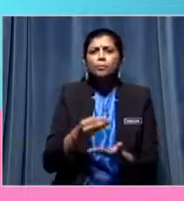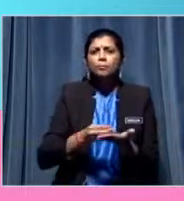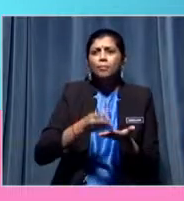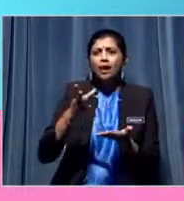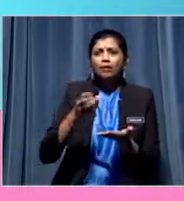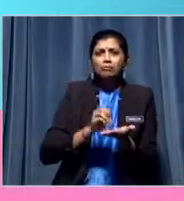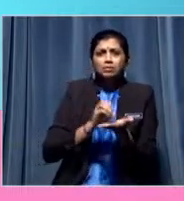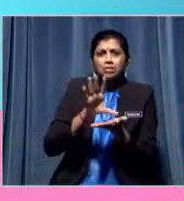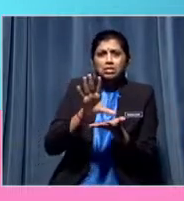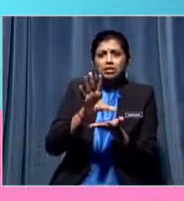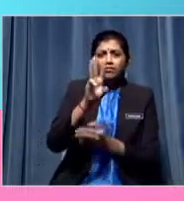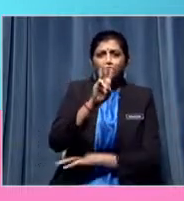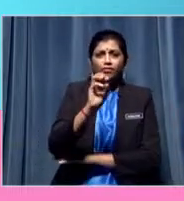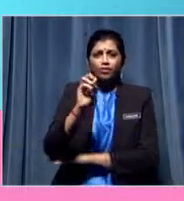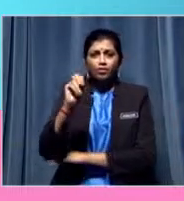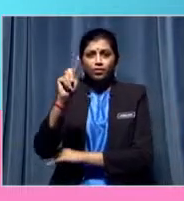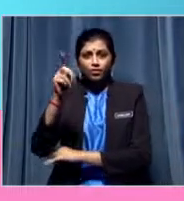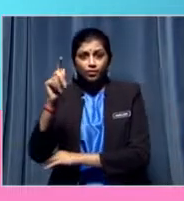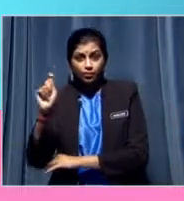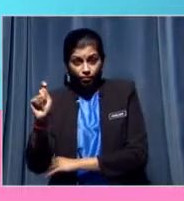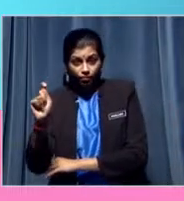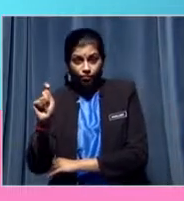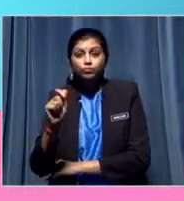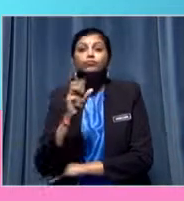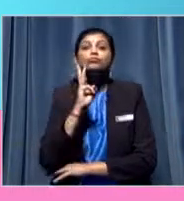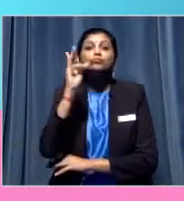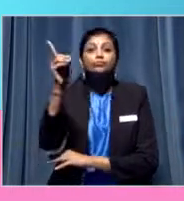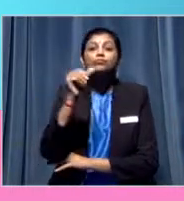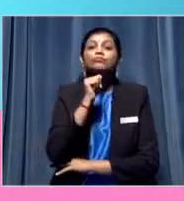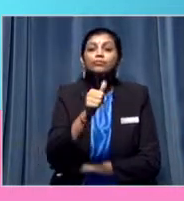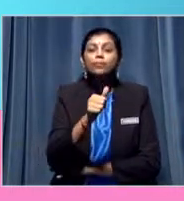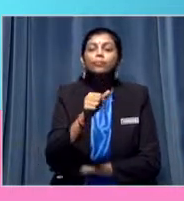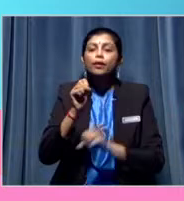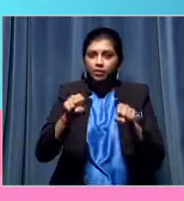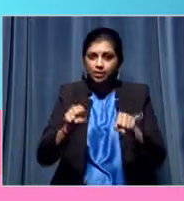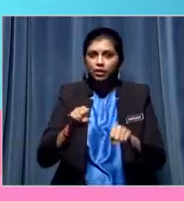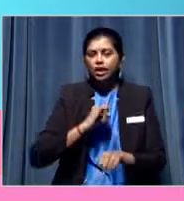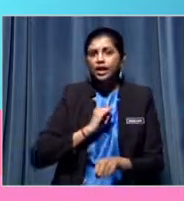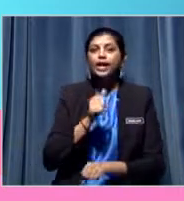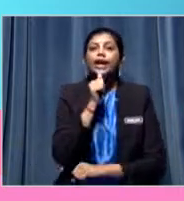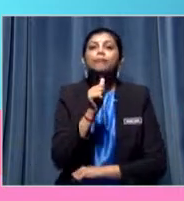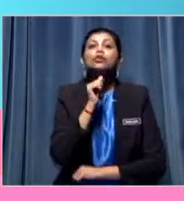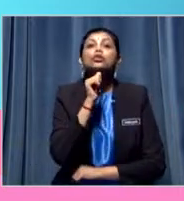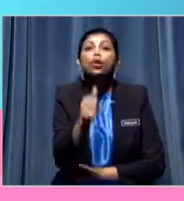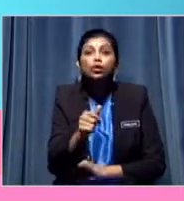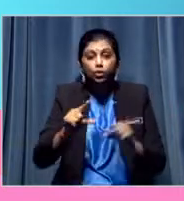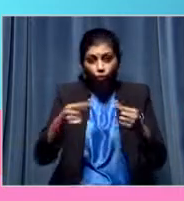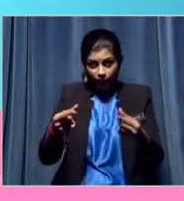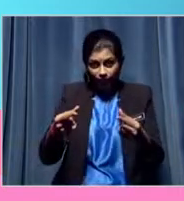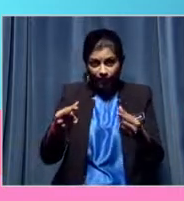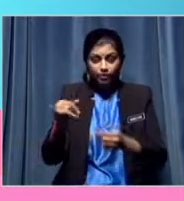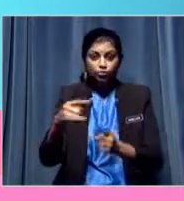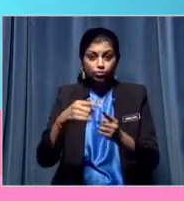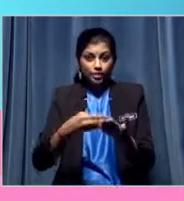expensive. You can still say, I'm not going to buy it, but it means that you make the